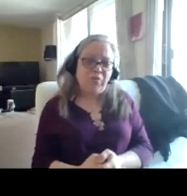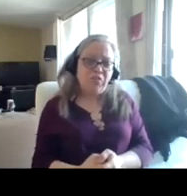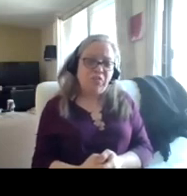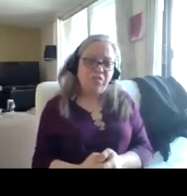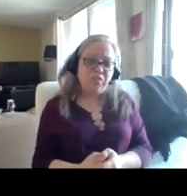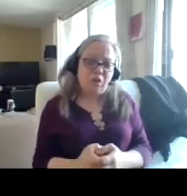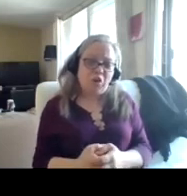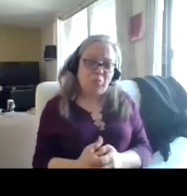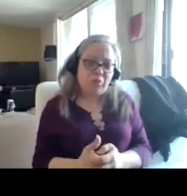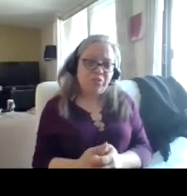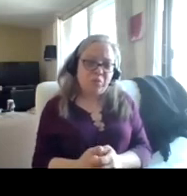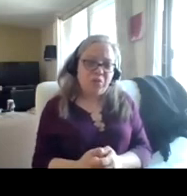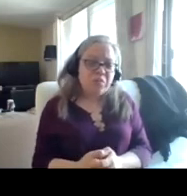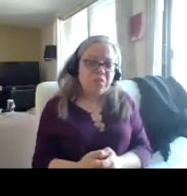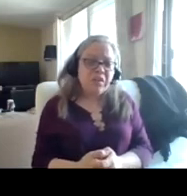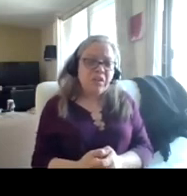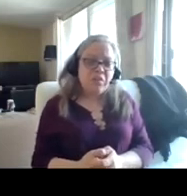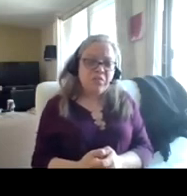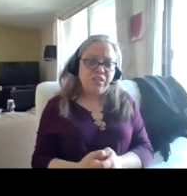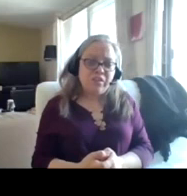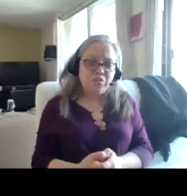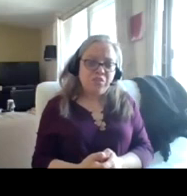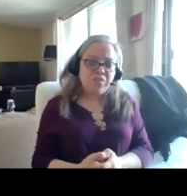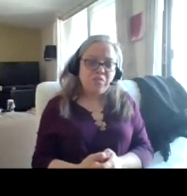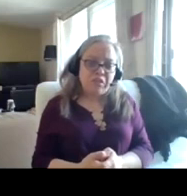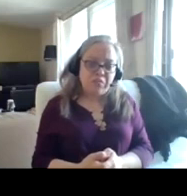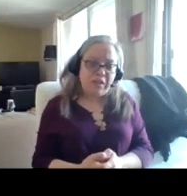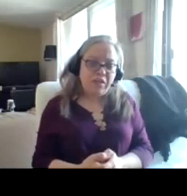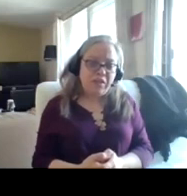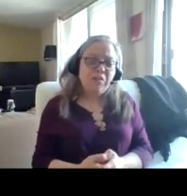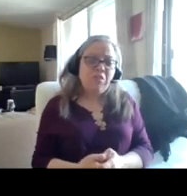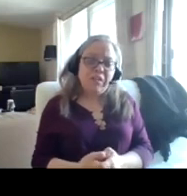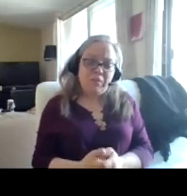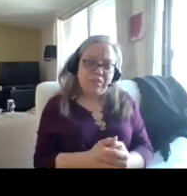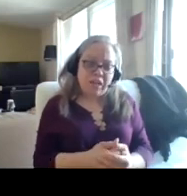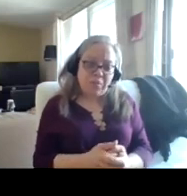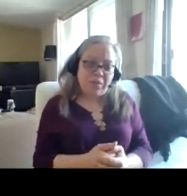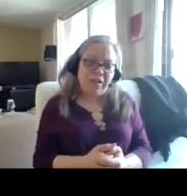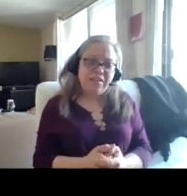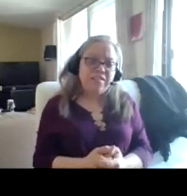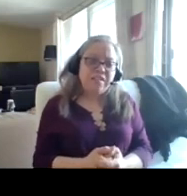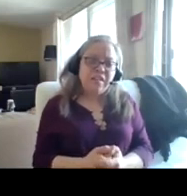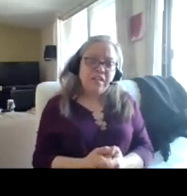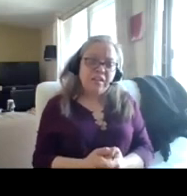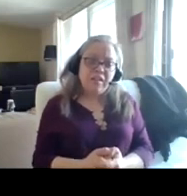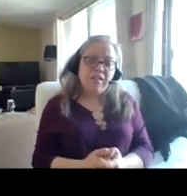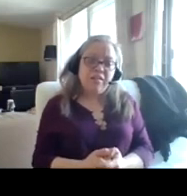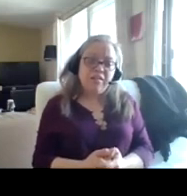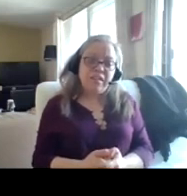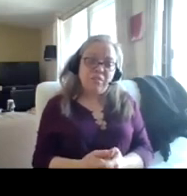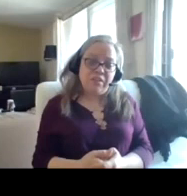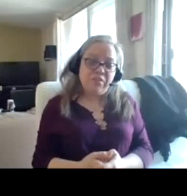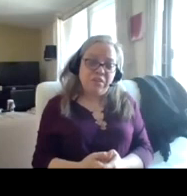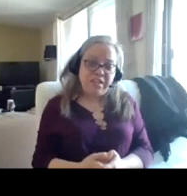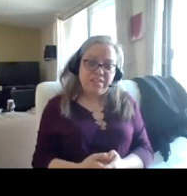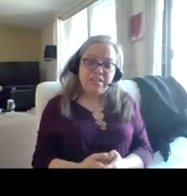immune deficiencies and the autoimmune disorders, those individuals with dementia, living with diabetes, dealing